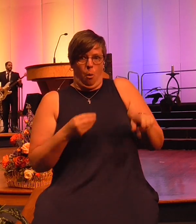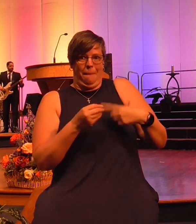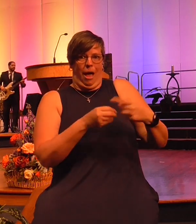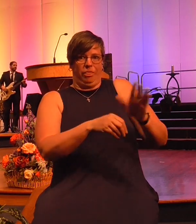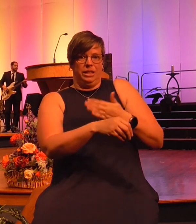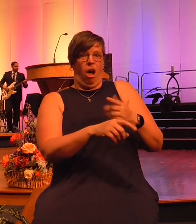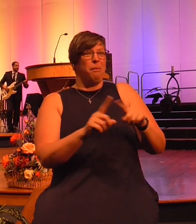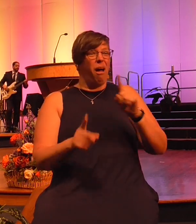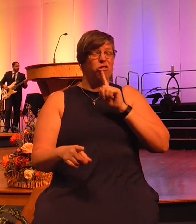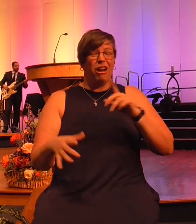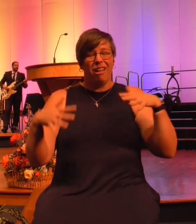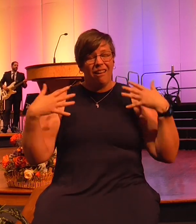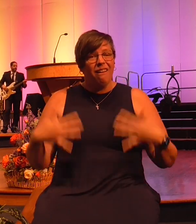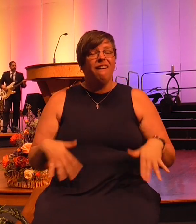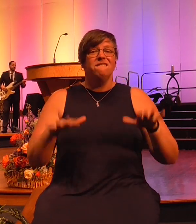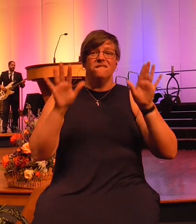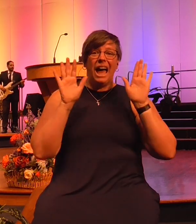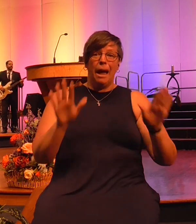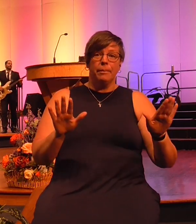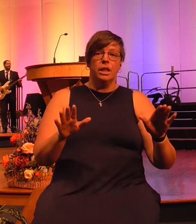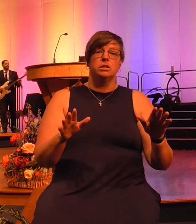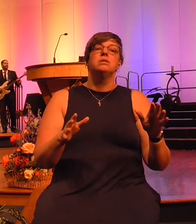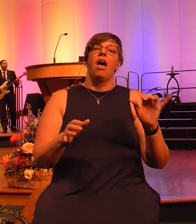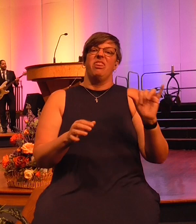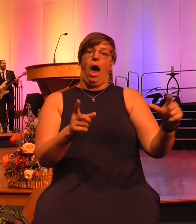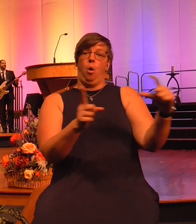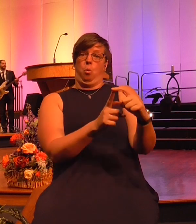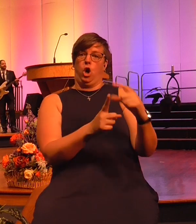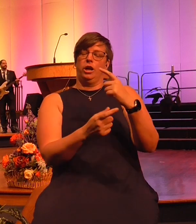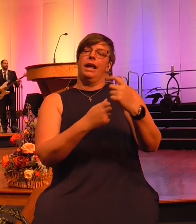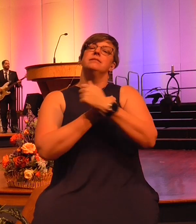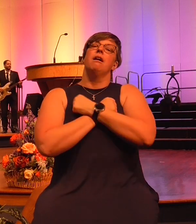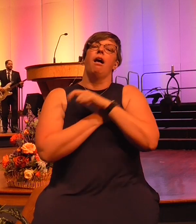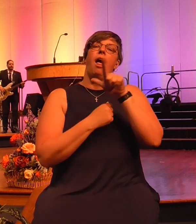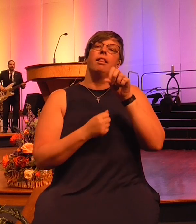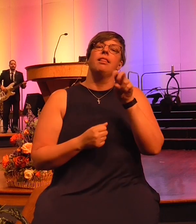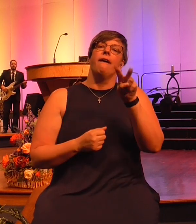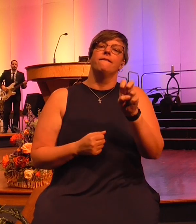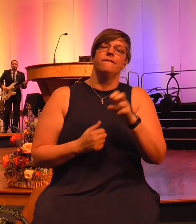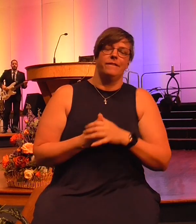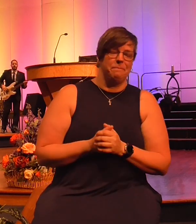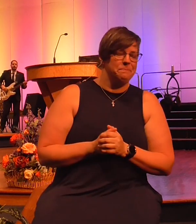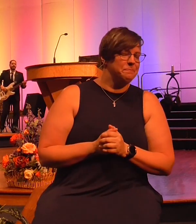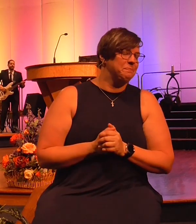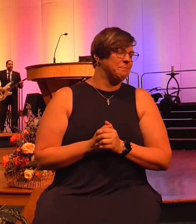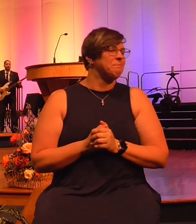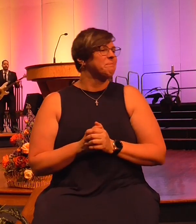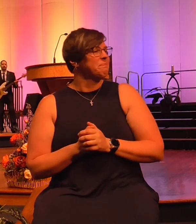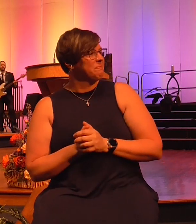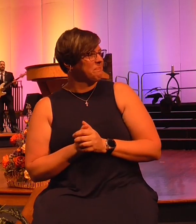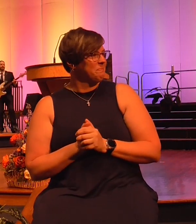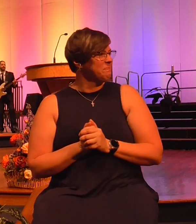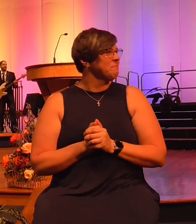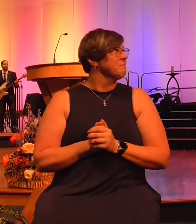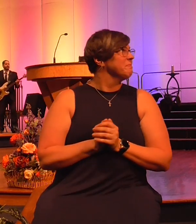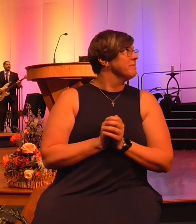and it is so good. The word is love. So here we go. Ready?